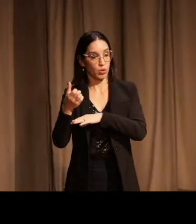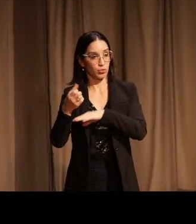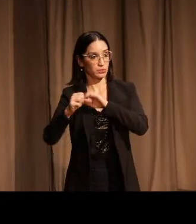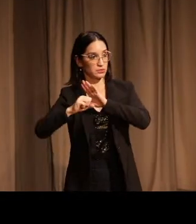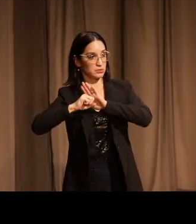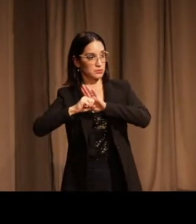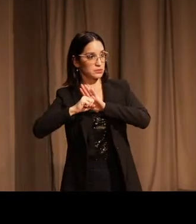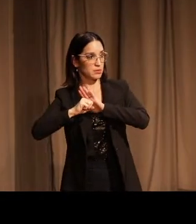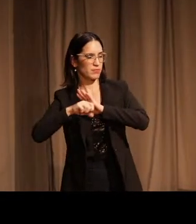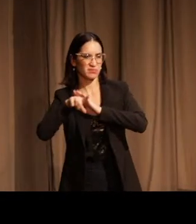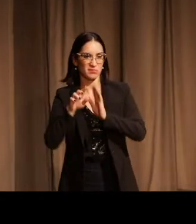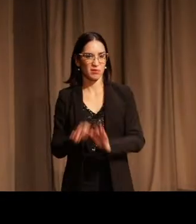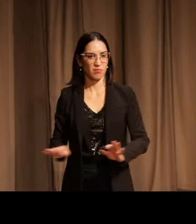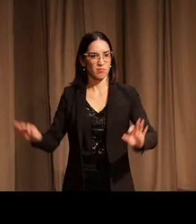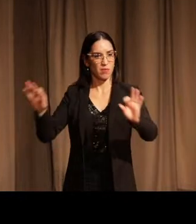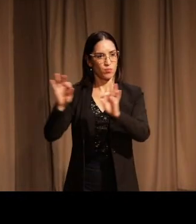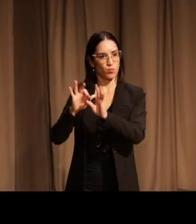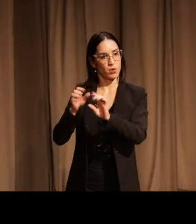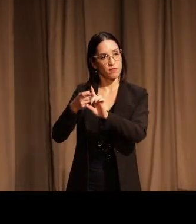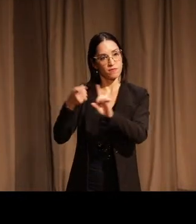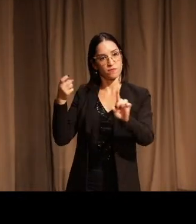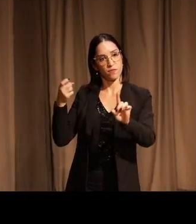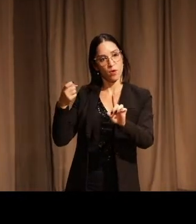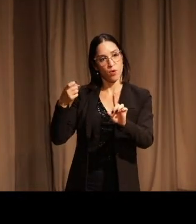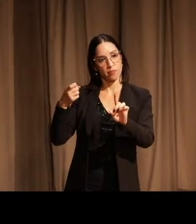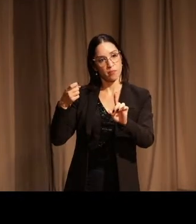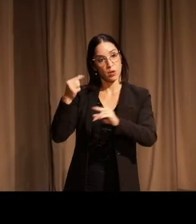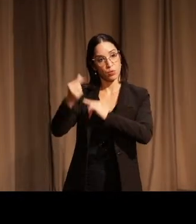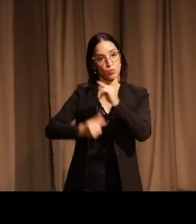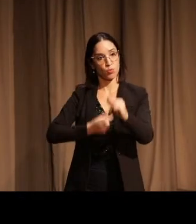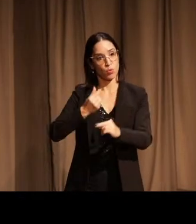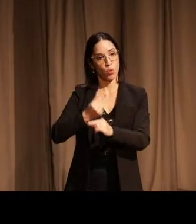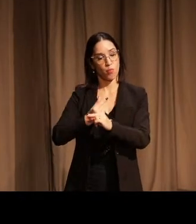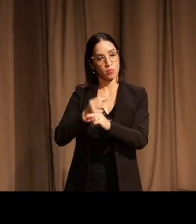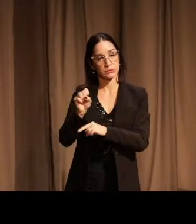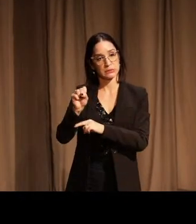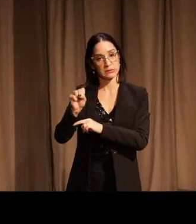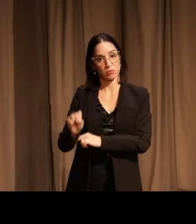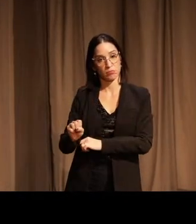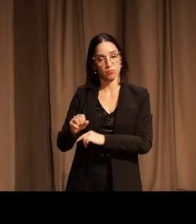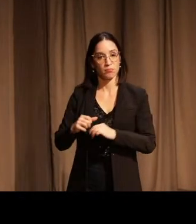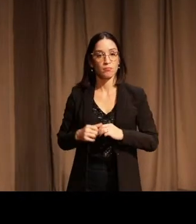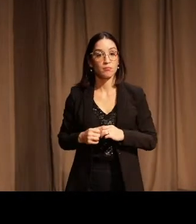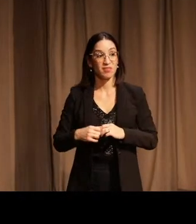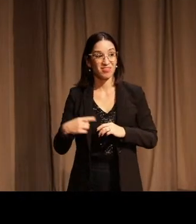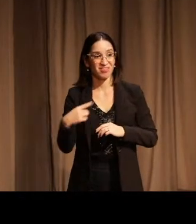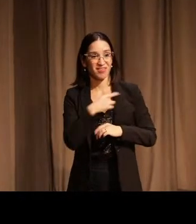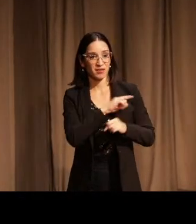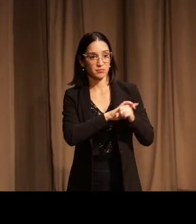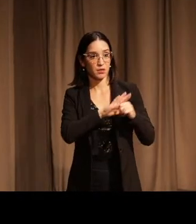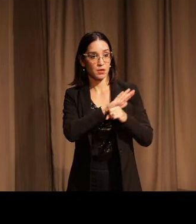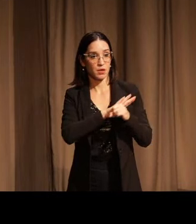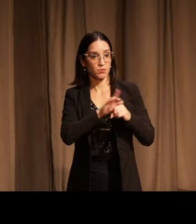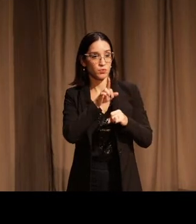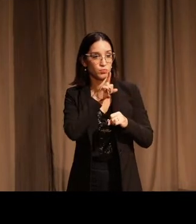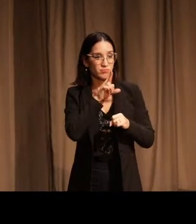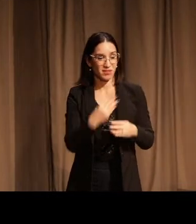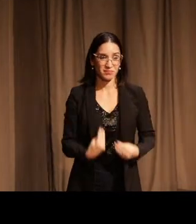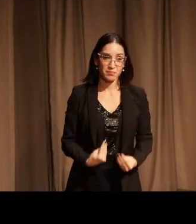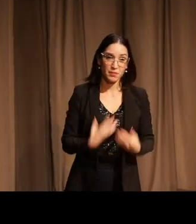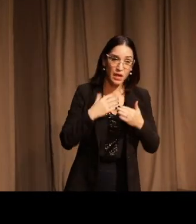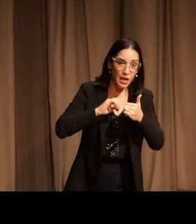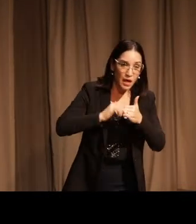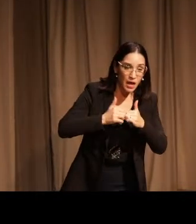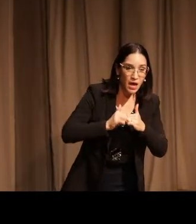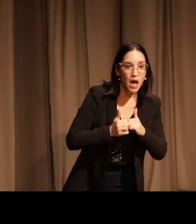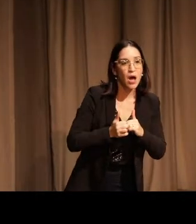with important figure in the global south. This particular area was inspired by a very similar altar I have in my house, because